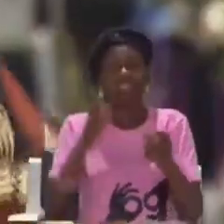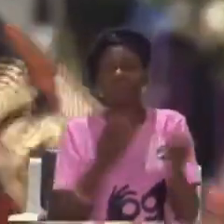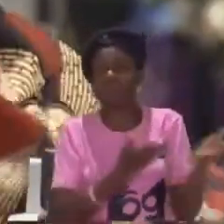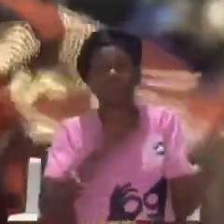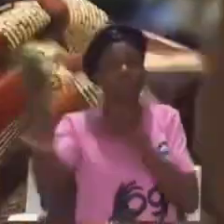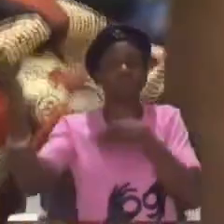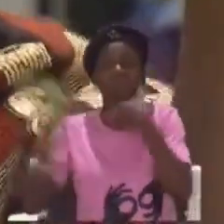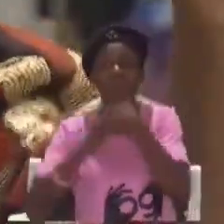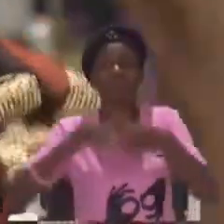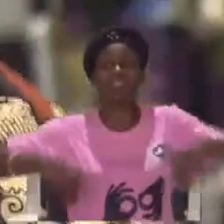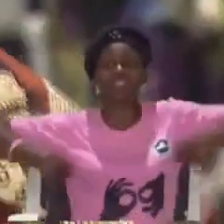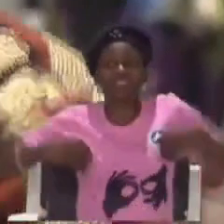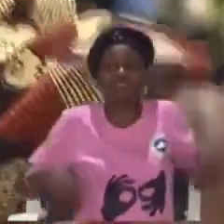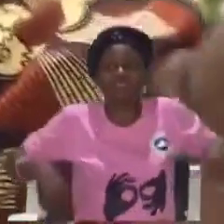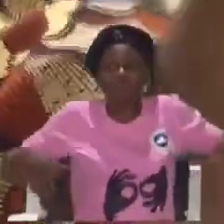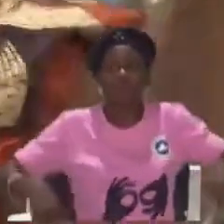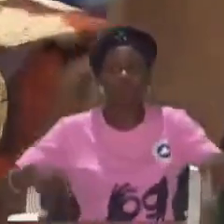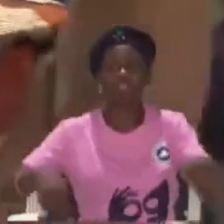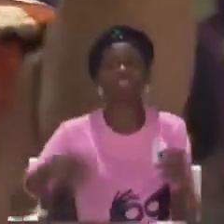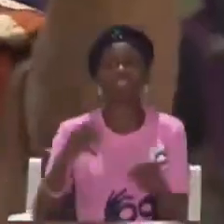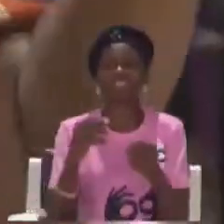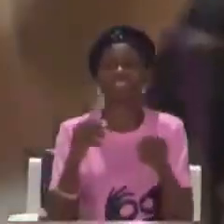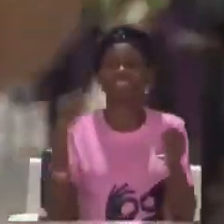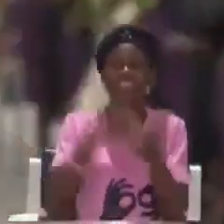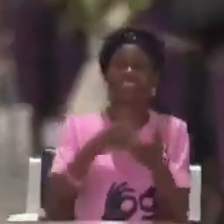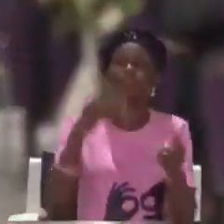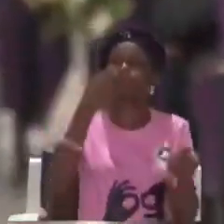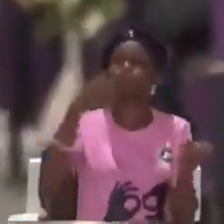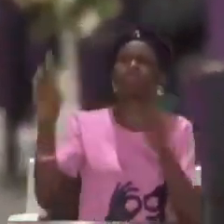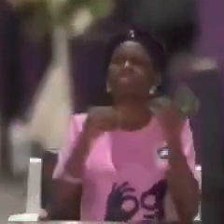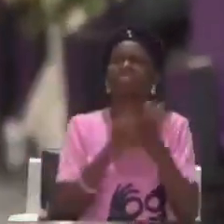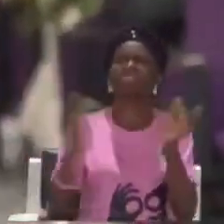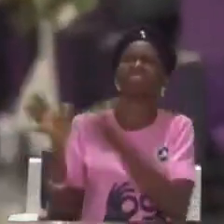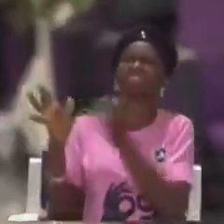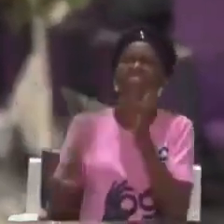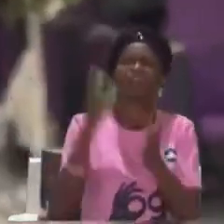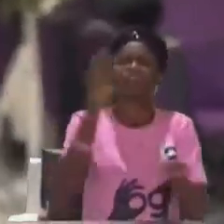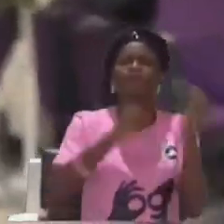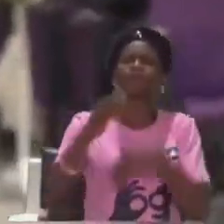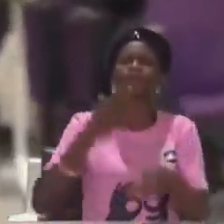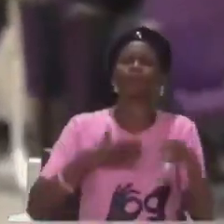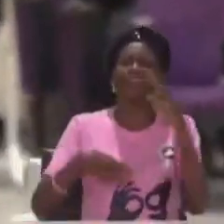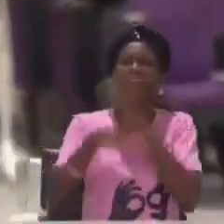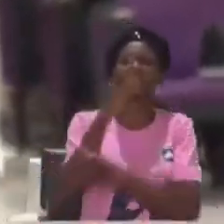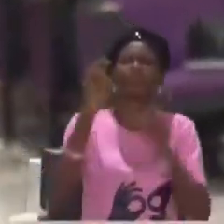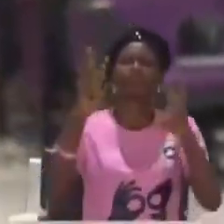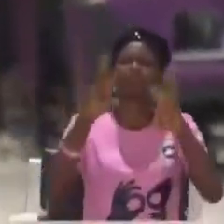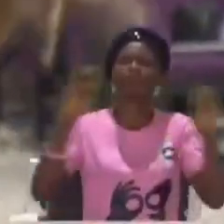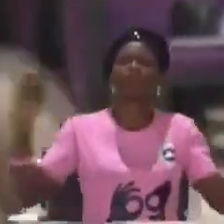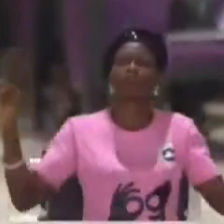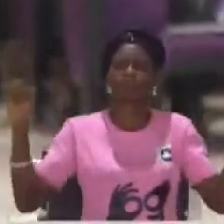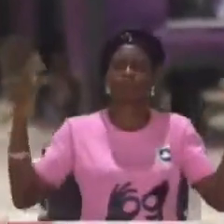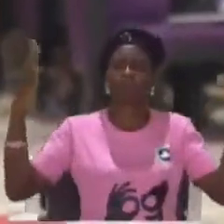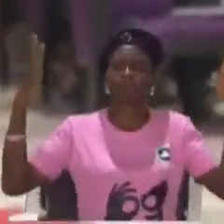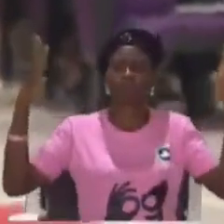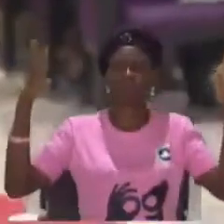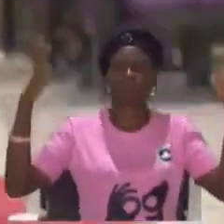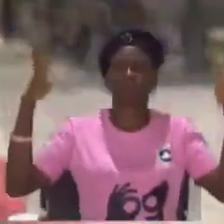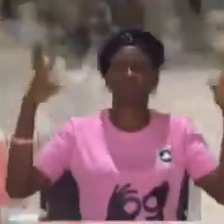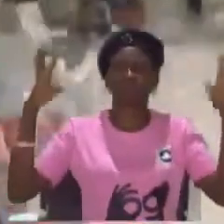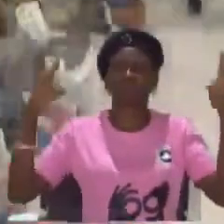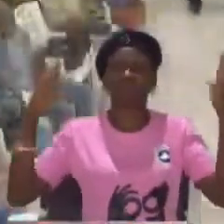again. Who did it? Jesus! Oh my God! Wow! God bless